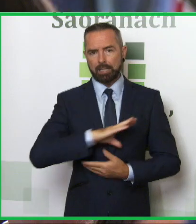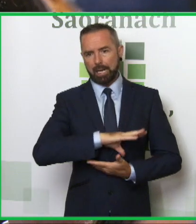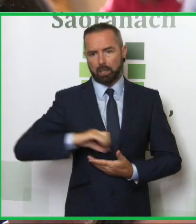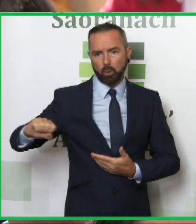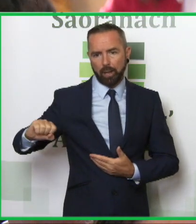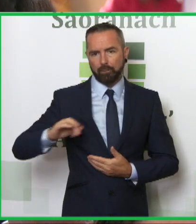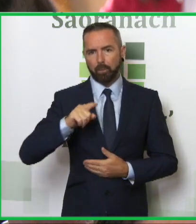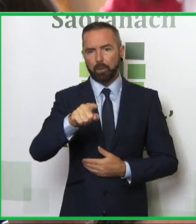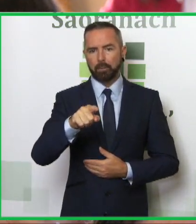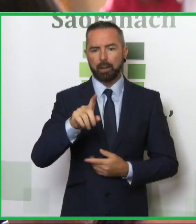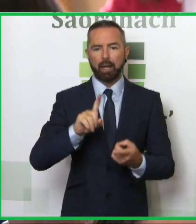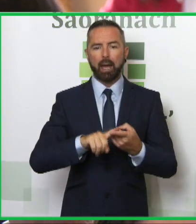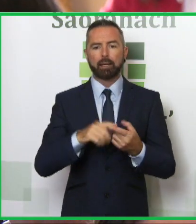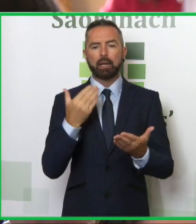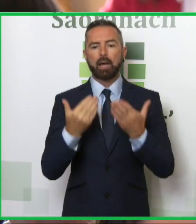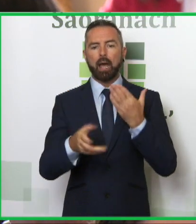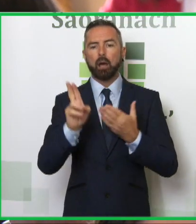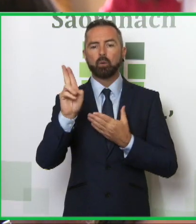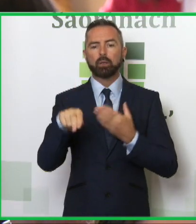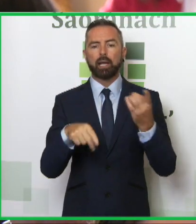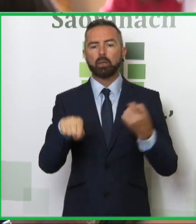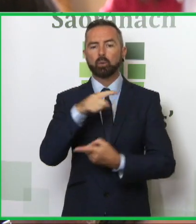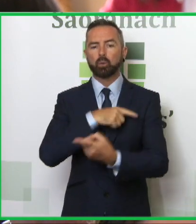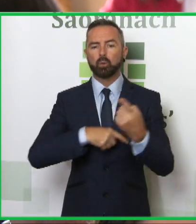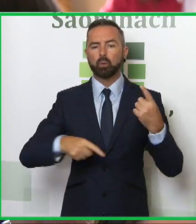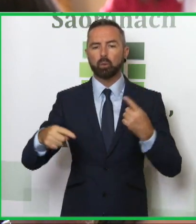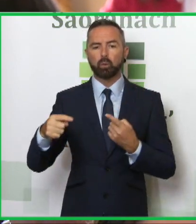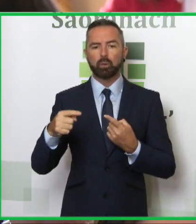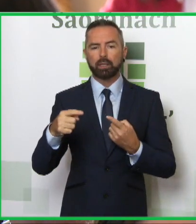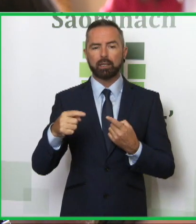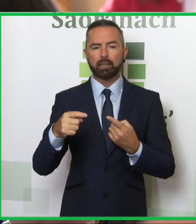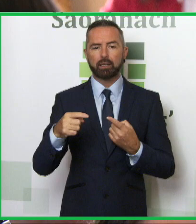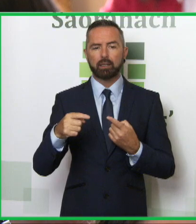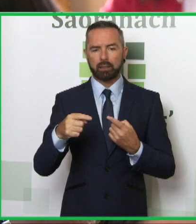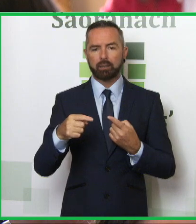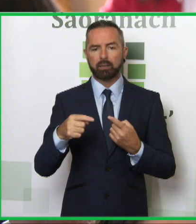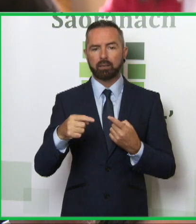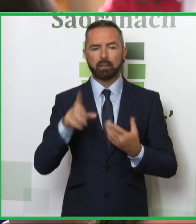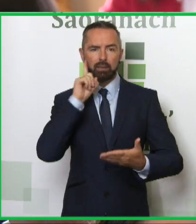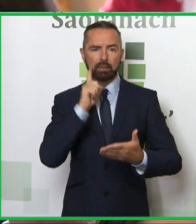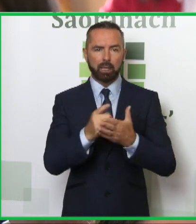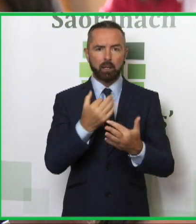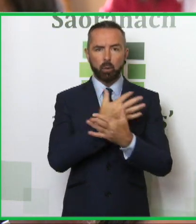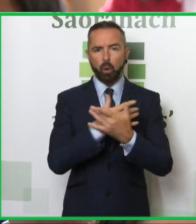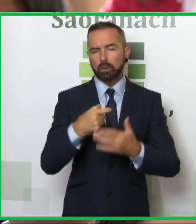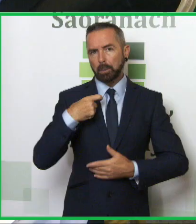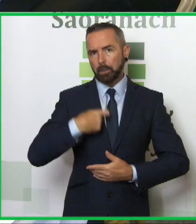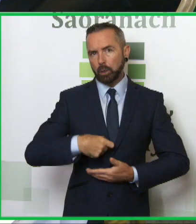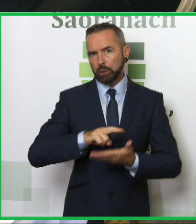confiscated. And how do we determine the quantity and amount of personal drug use?